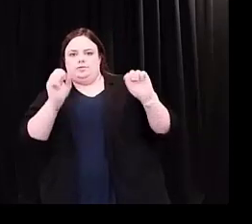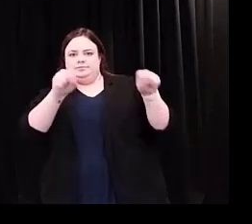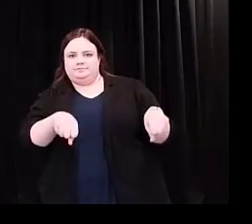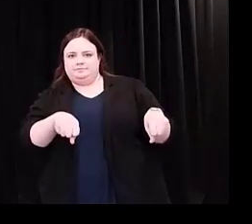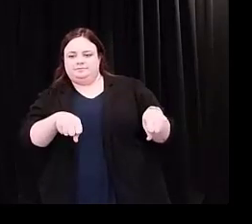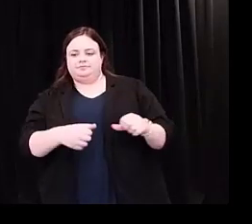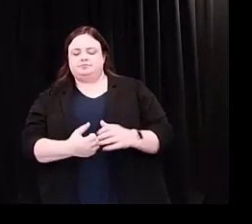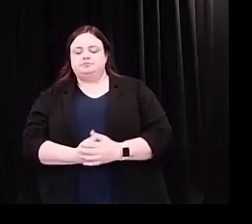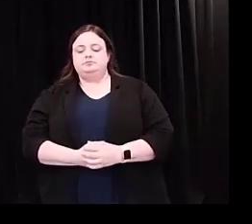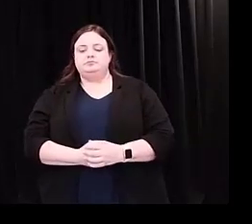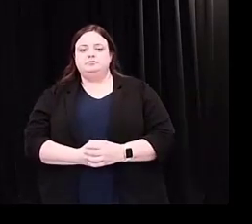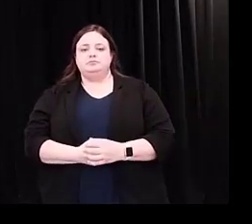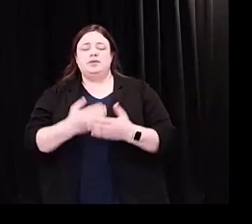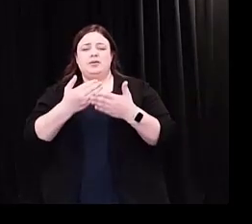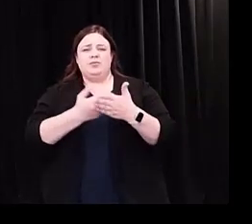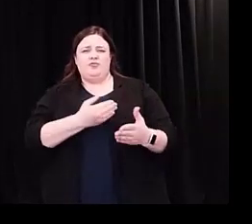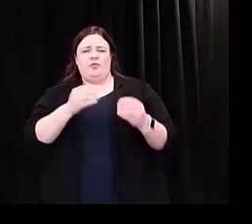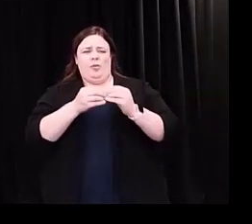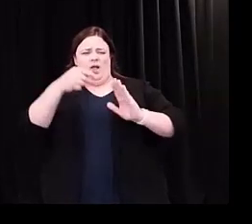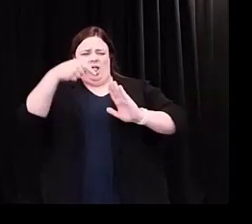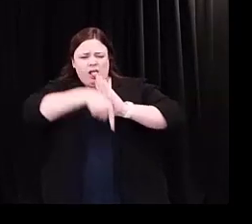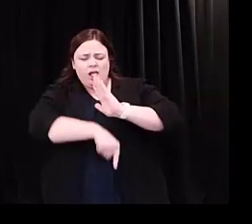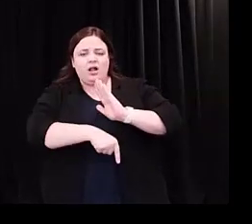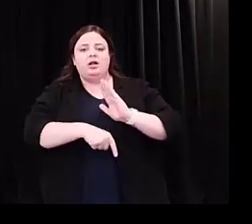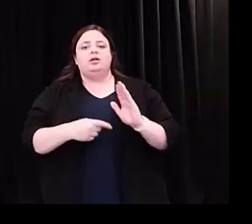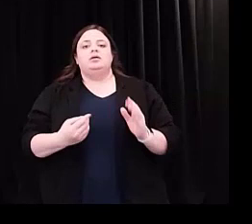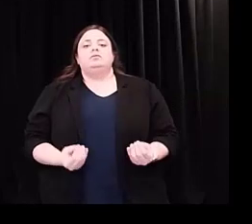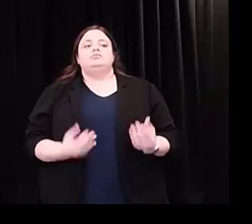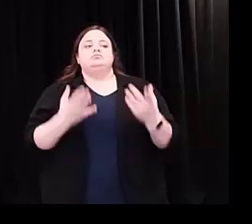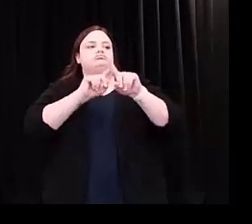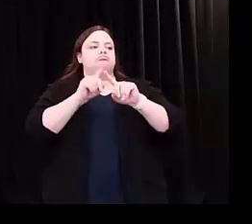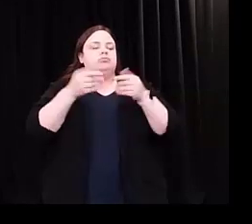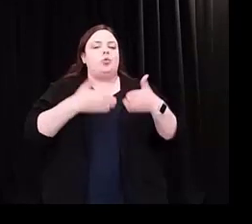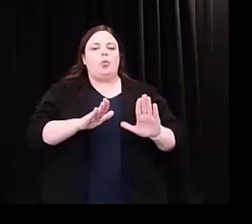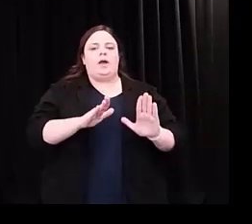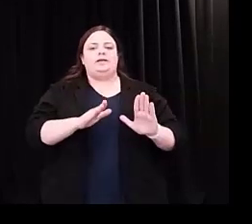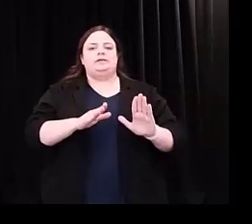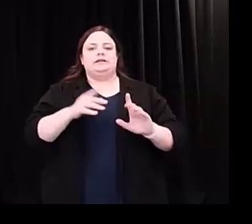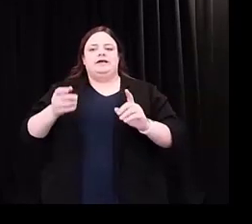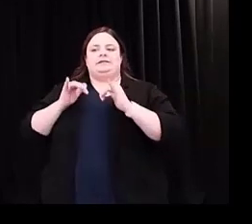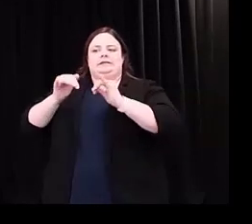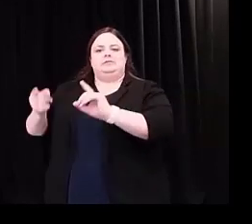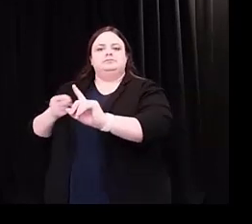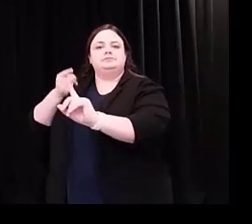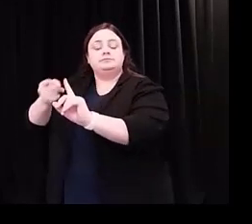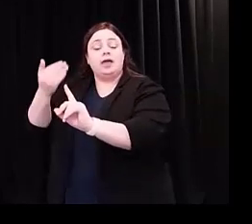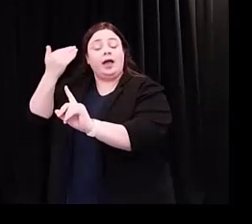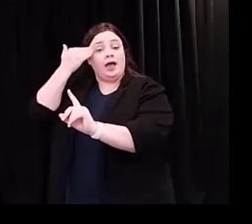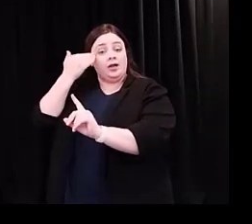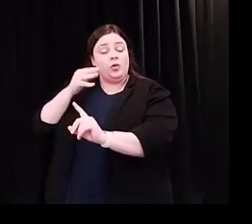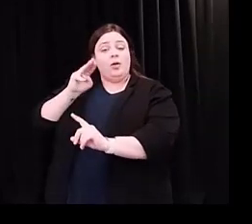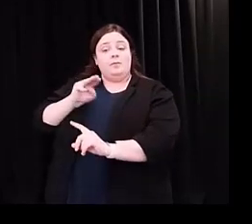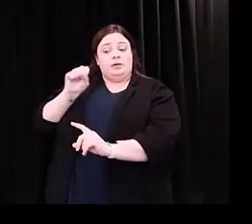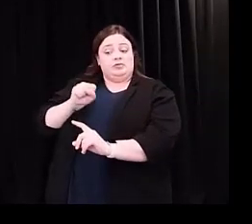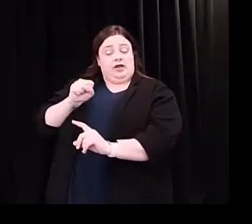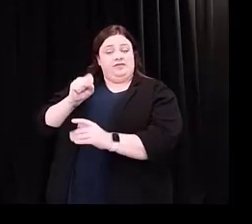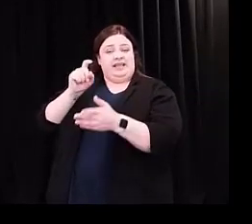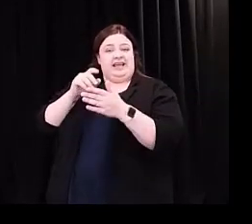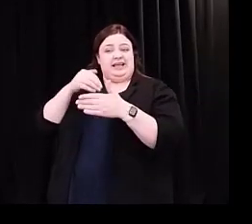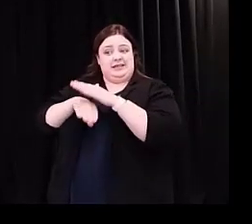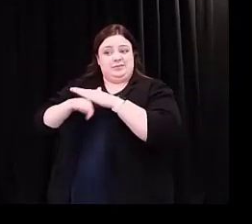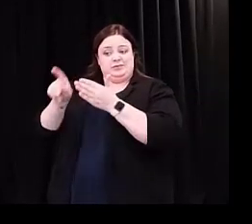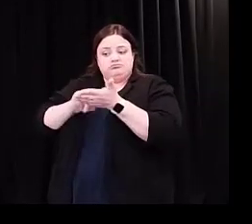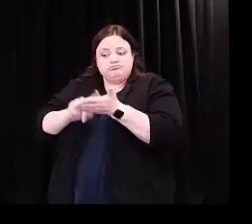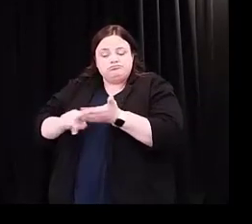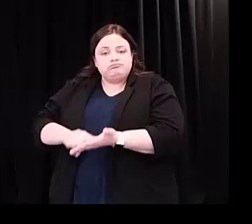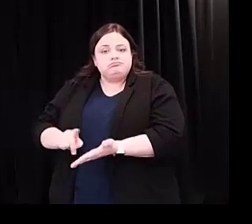Before I go too far, there are multiple paths to the same destination. I know that Microsoft Accessibility Checker exists in